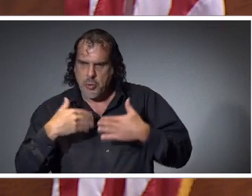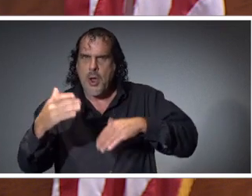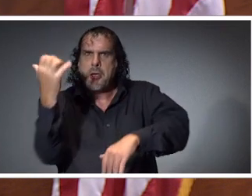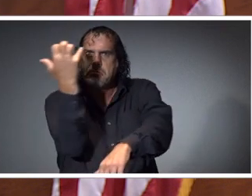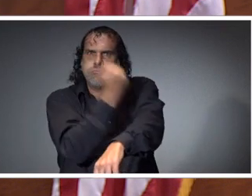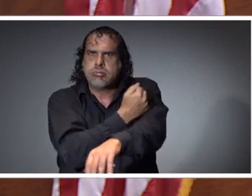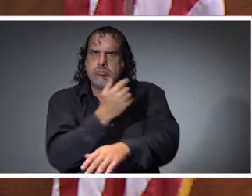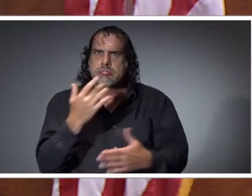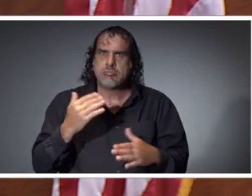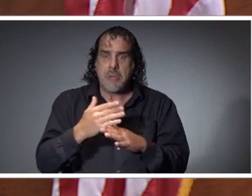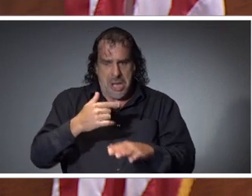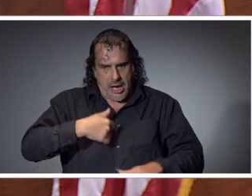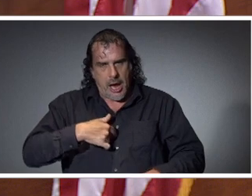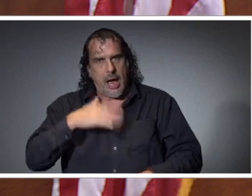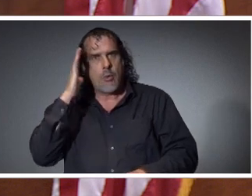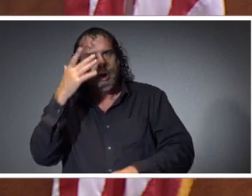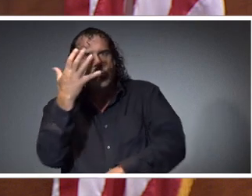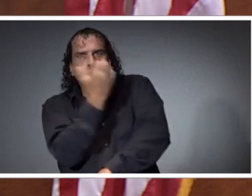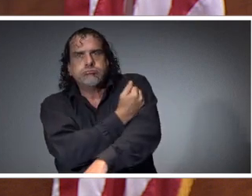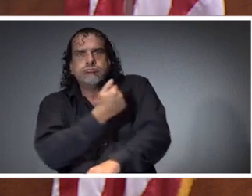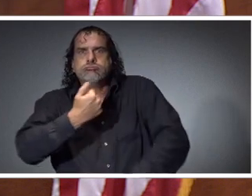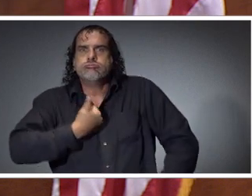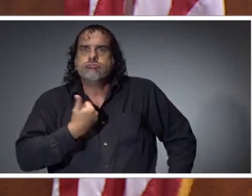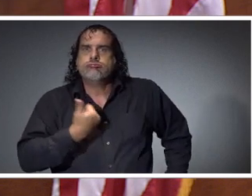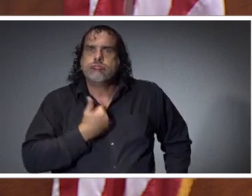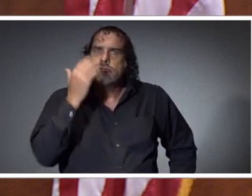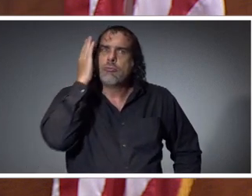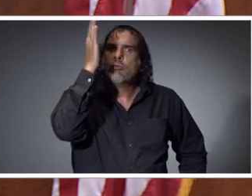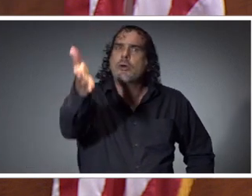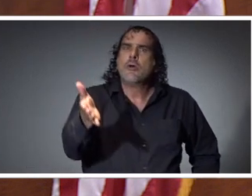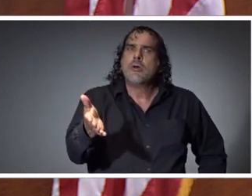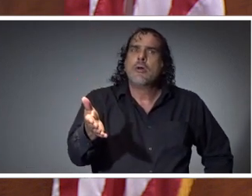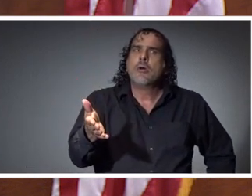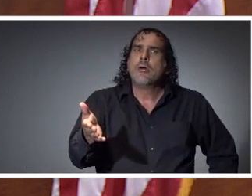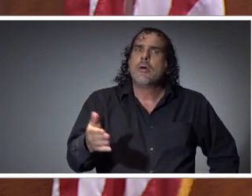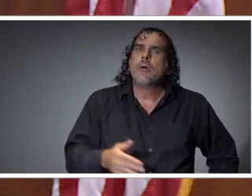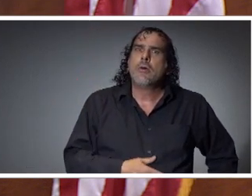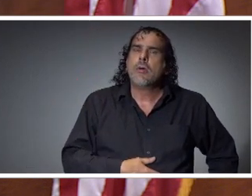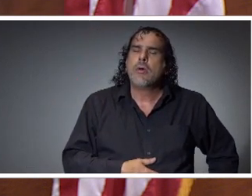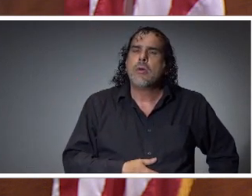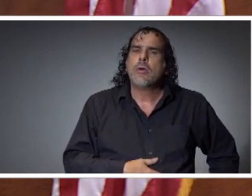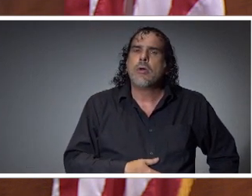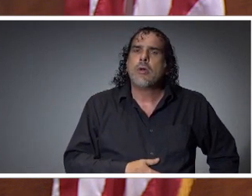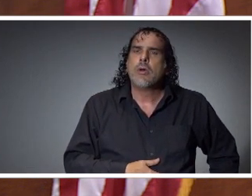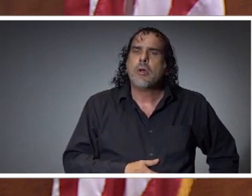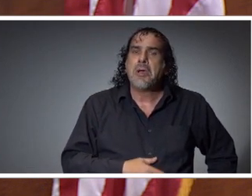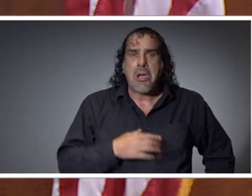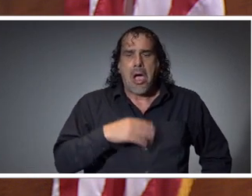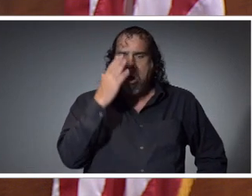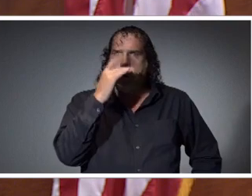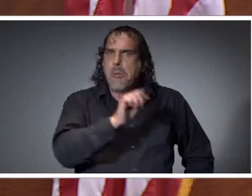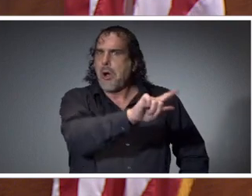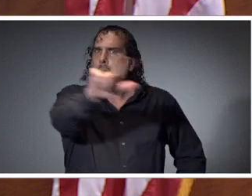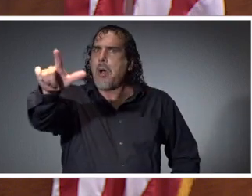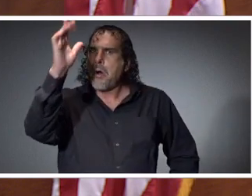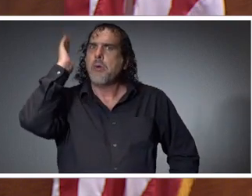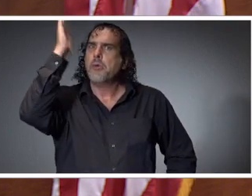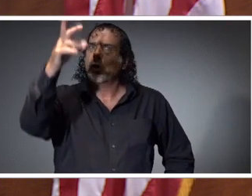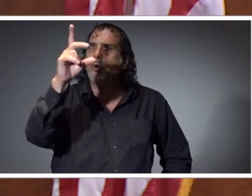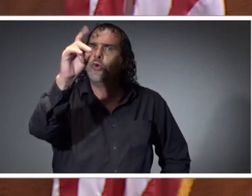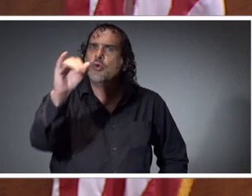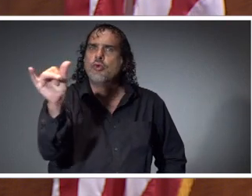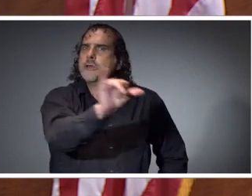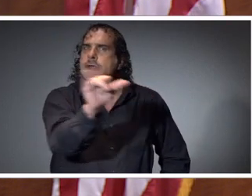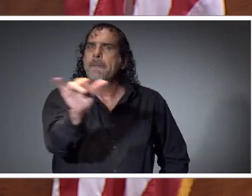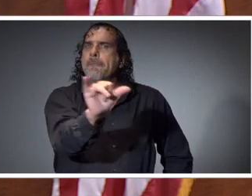I'm certainly going to get the flu shot when it makes sense to do so, and I hope that others will as well. But